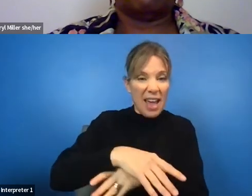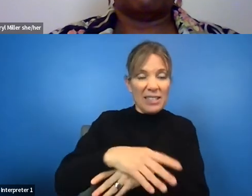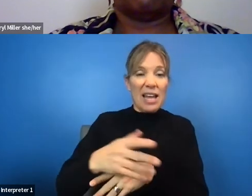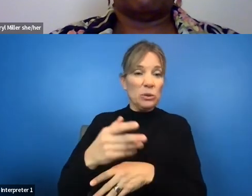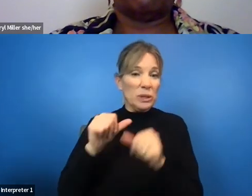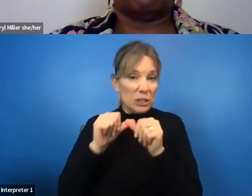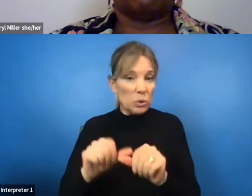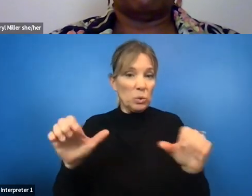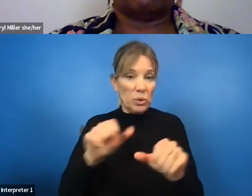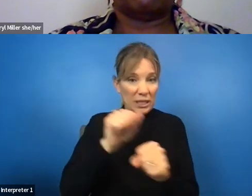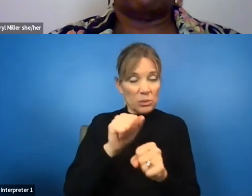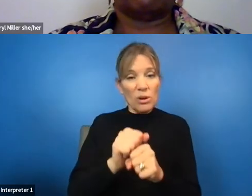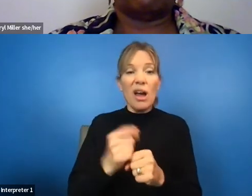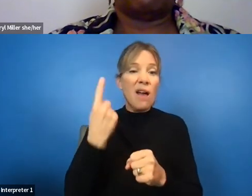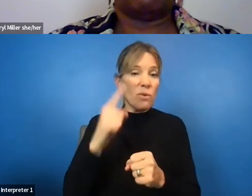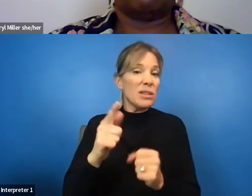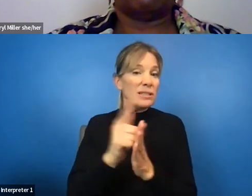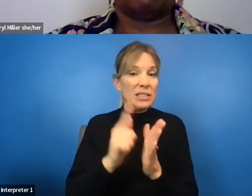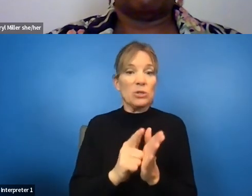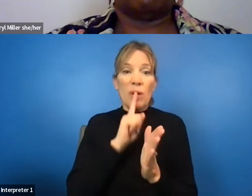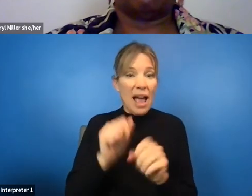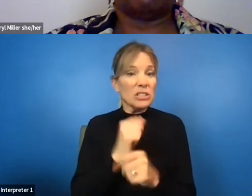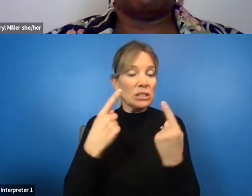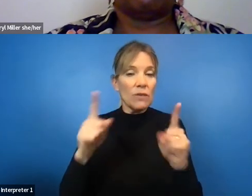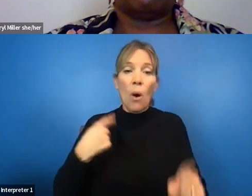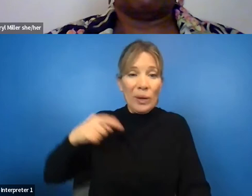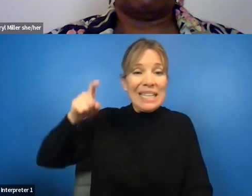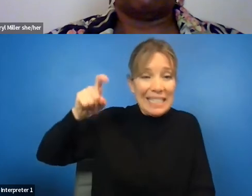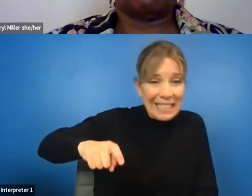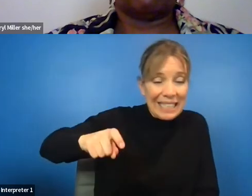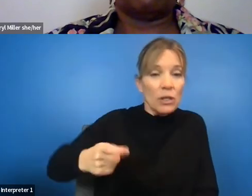this legislation to actually achieve, we need to